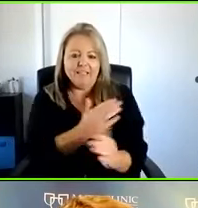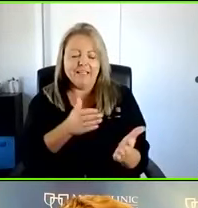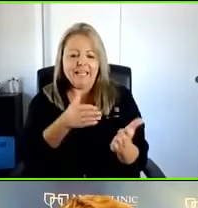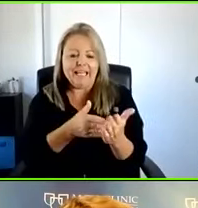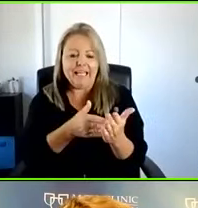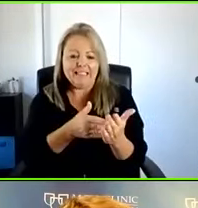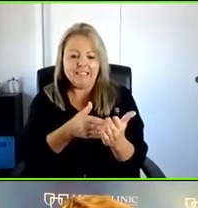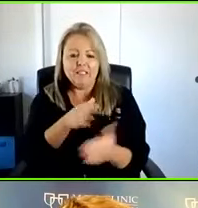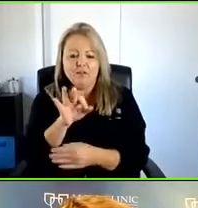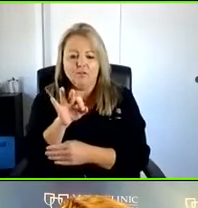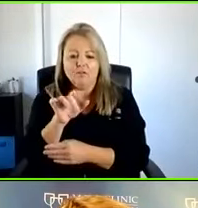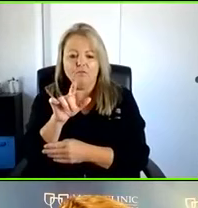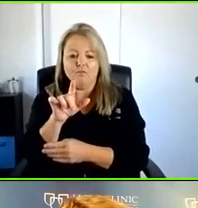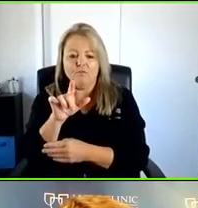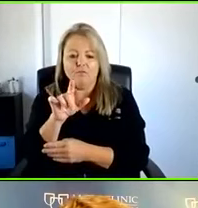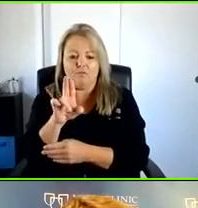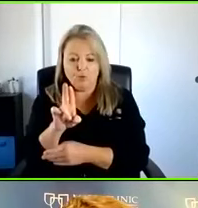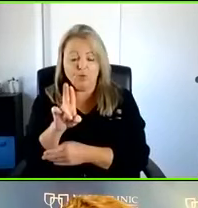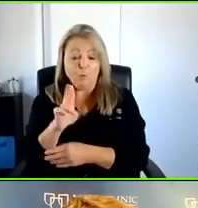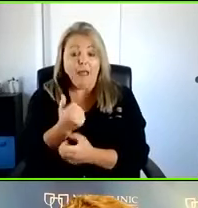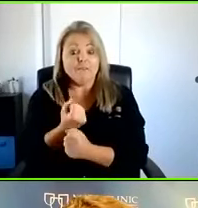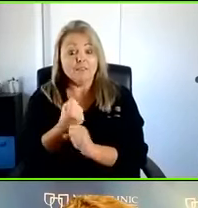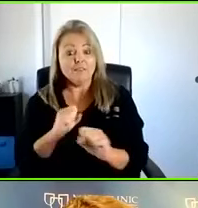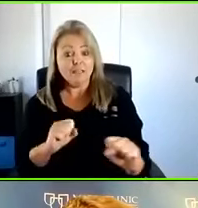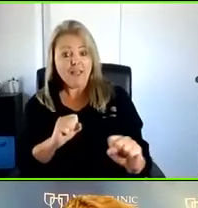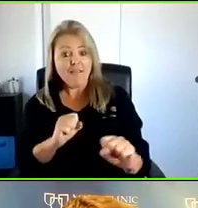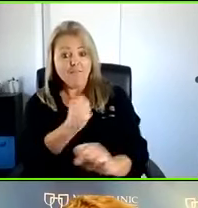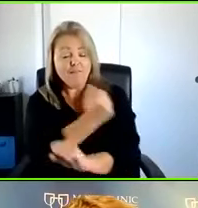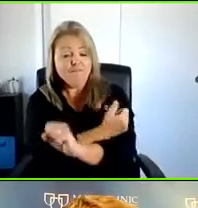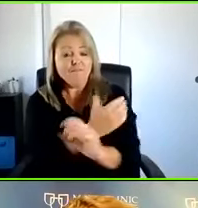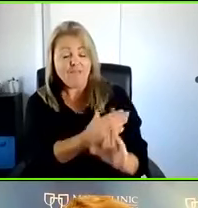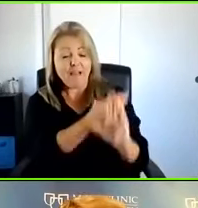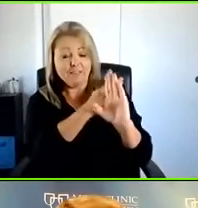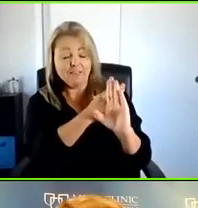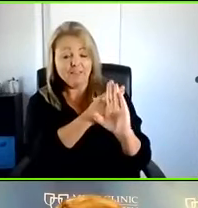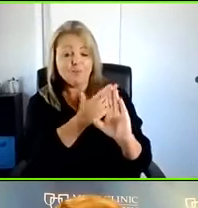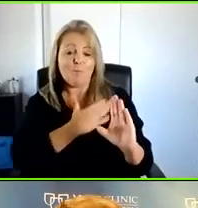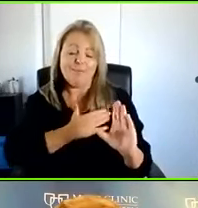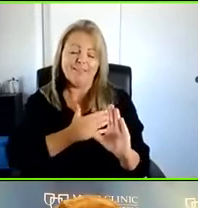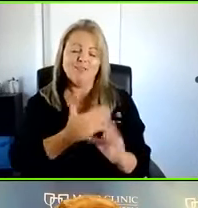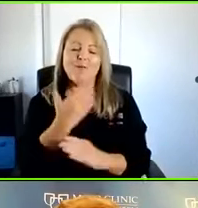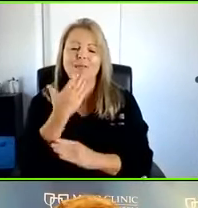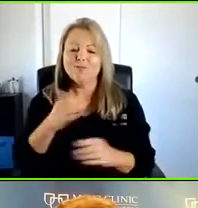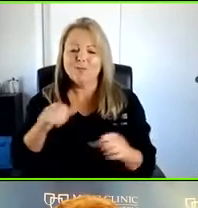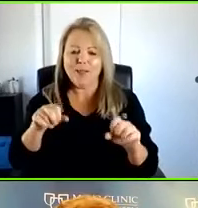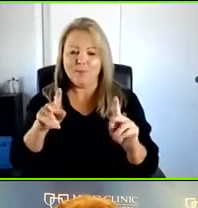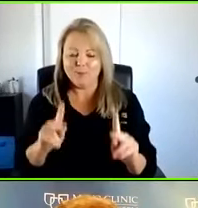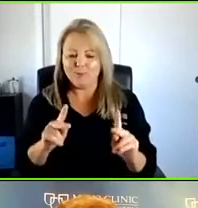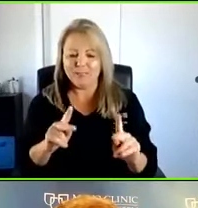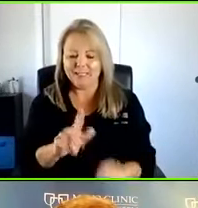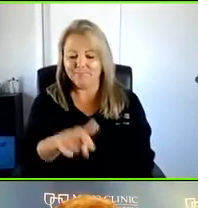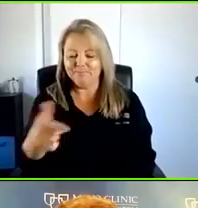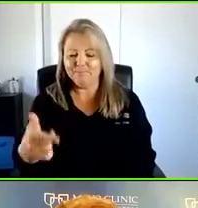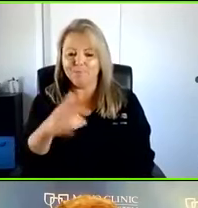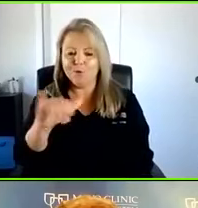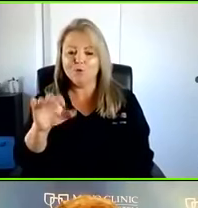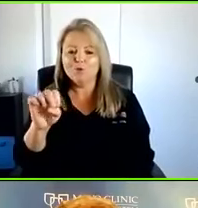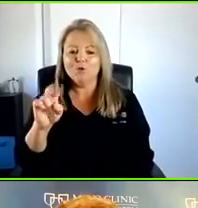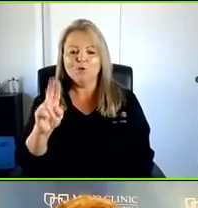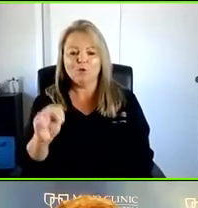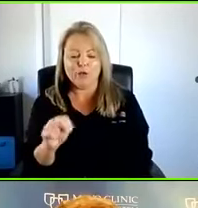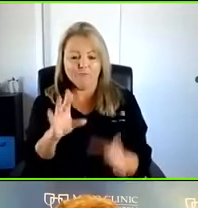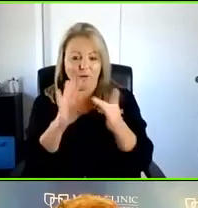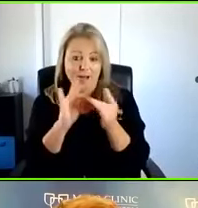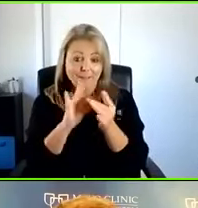which we do have a safe and effective vaccine for. Thanks for the opportunity, and I'll turn it back over to Jen for comments.